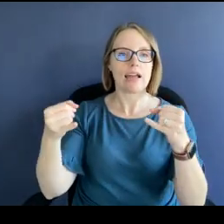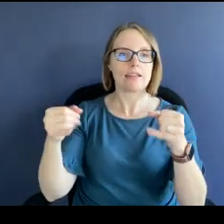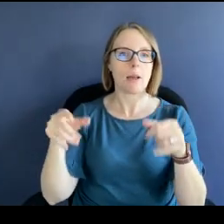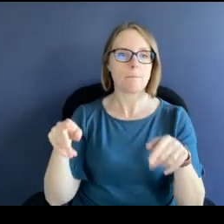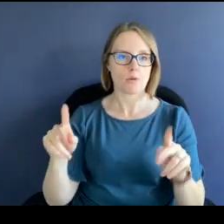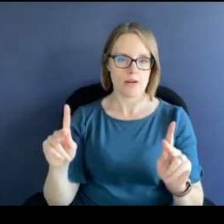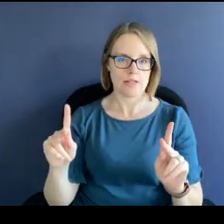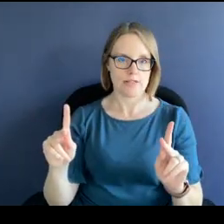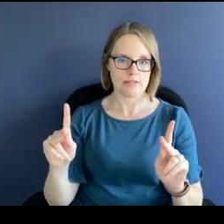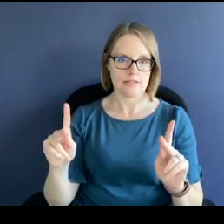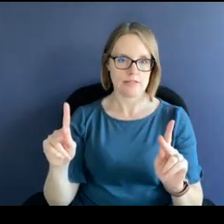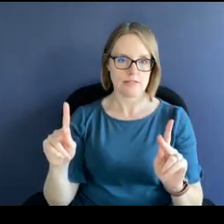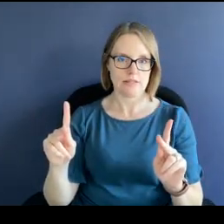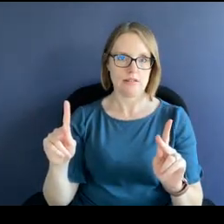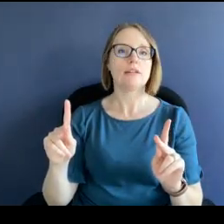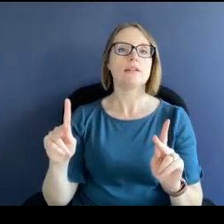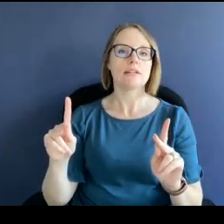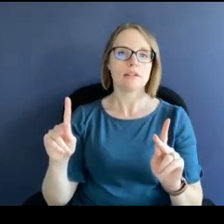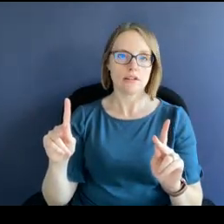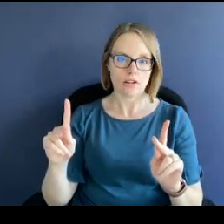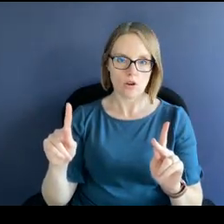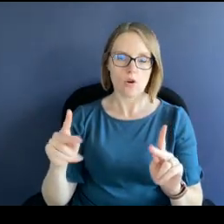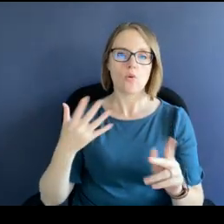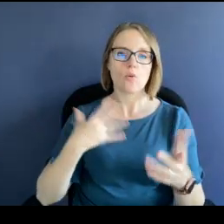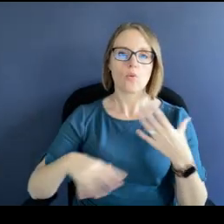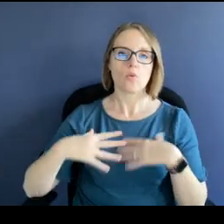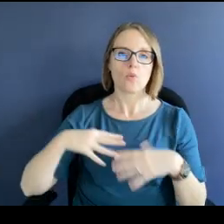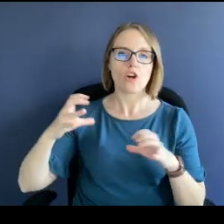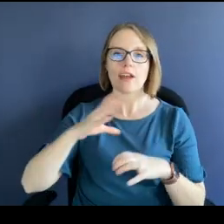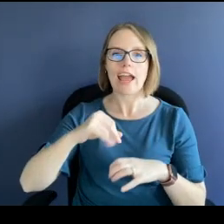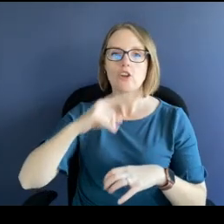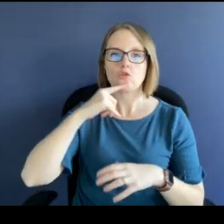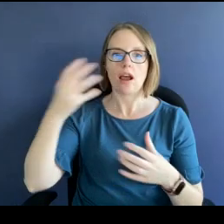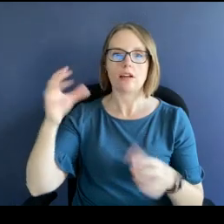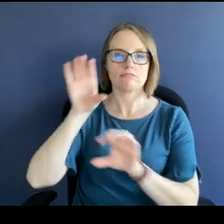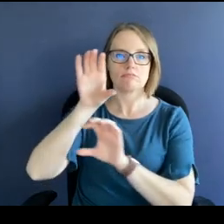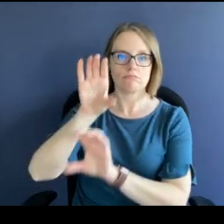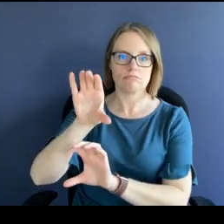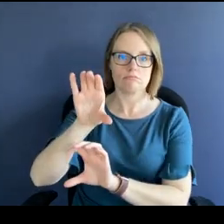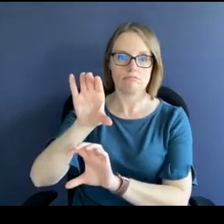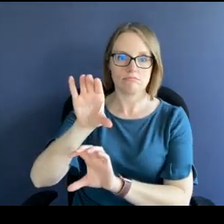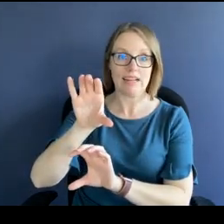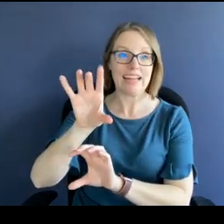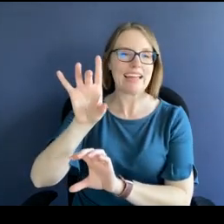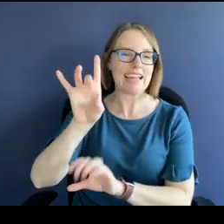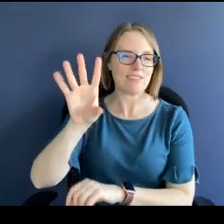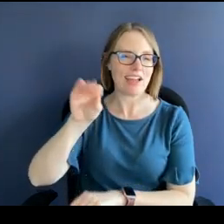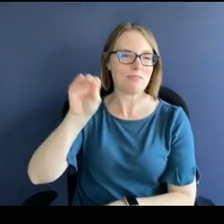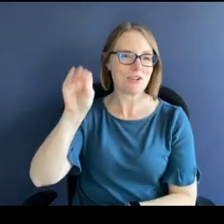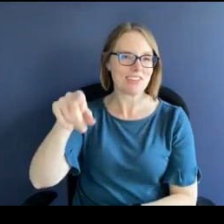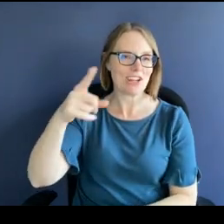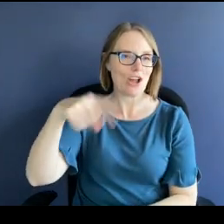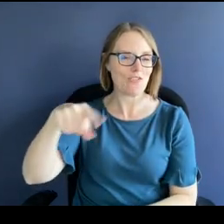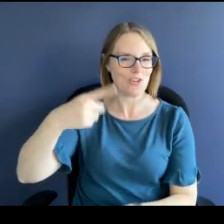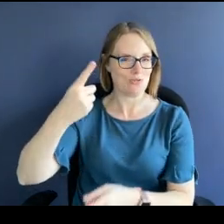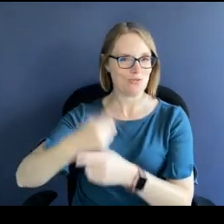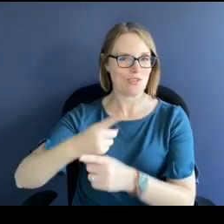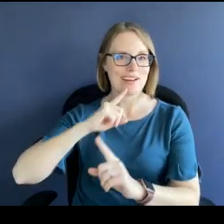the installation of stacked washers and dryers. And 85% of you knew that that was